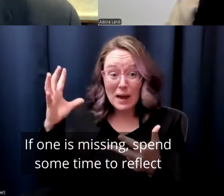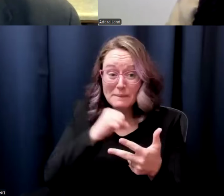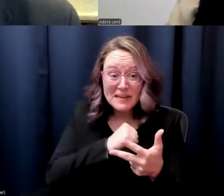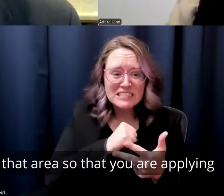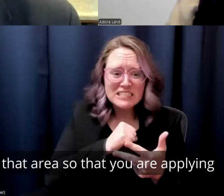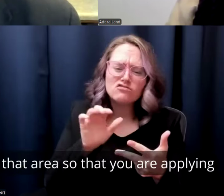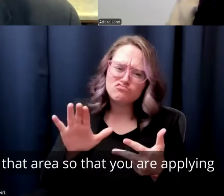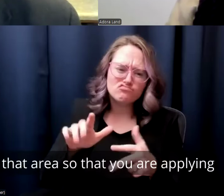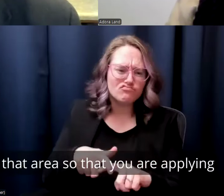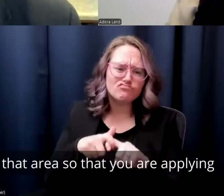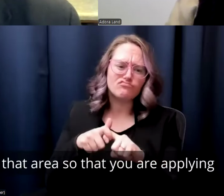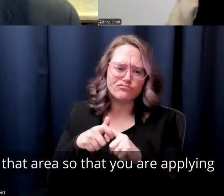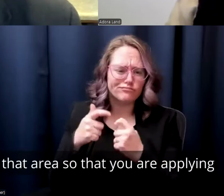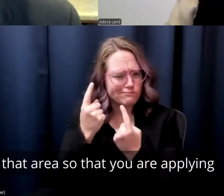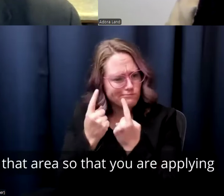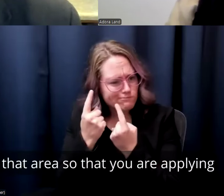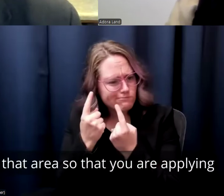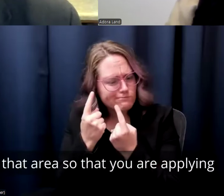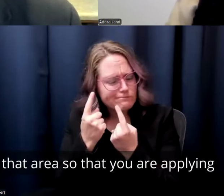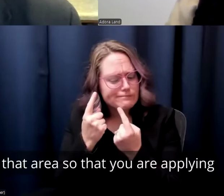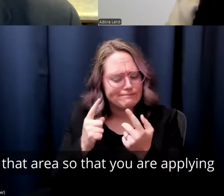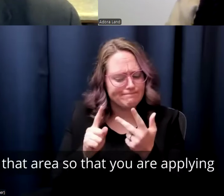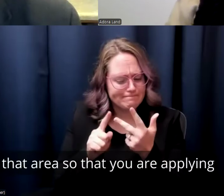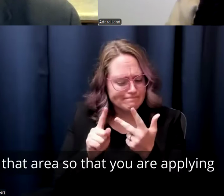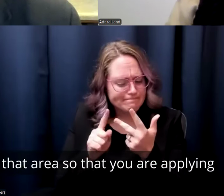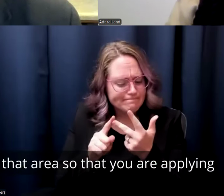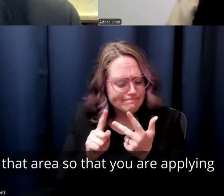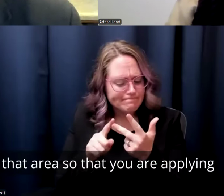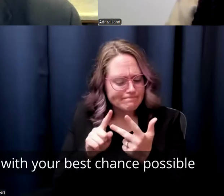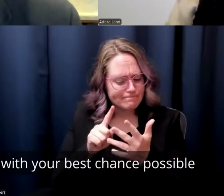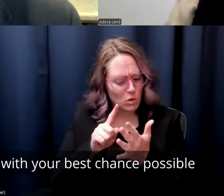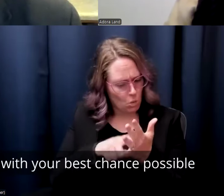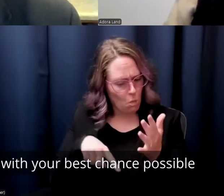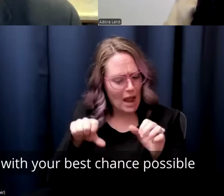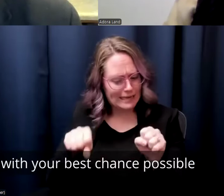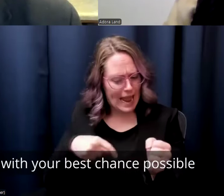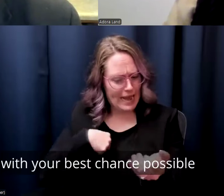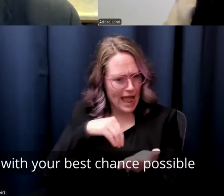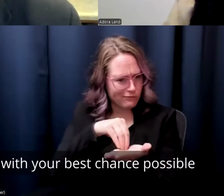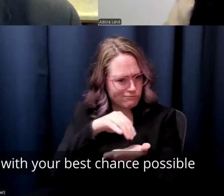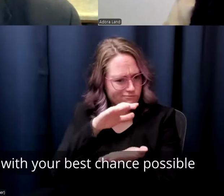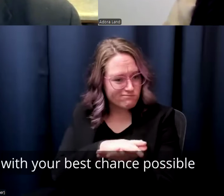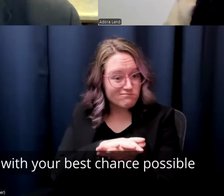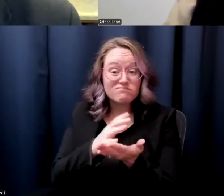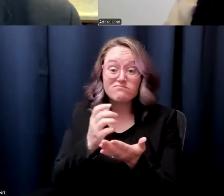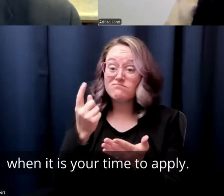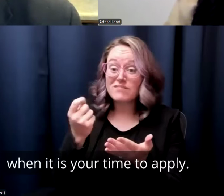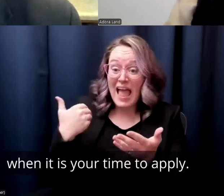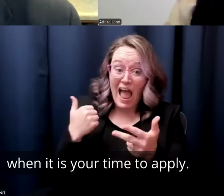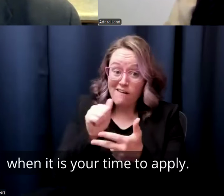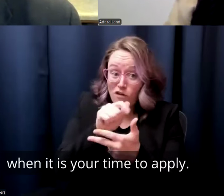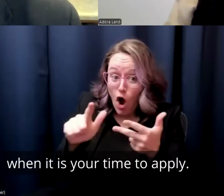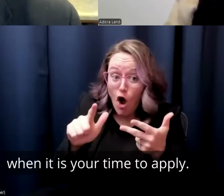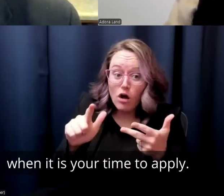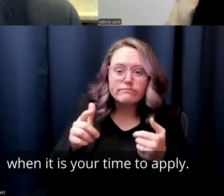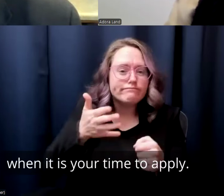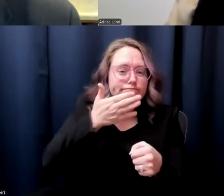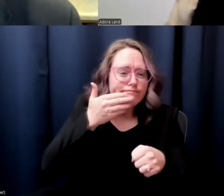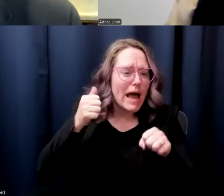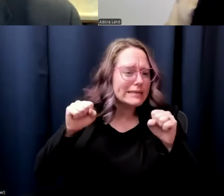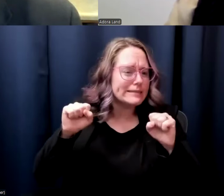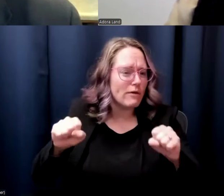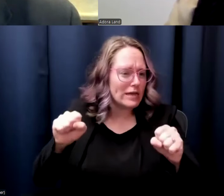reflect on that area so that you are applying with your best chance possible when it is your time to